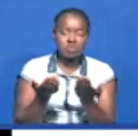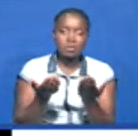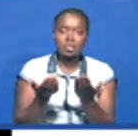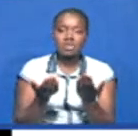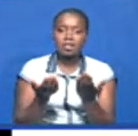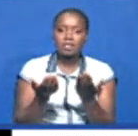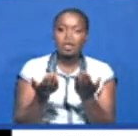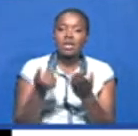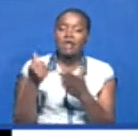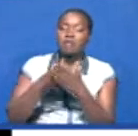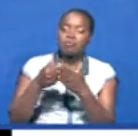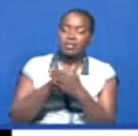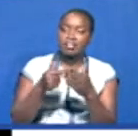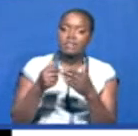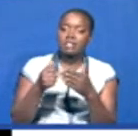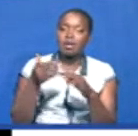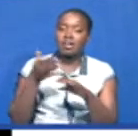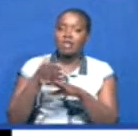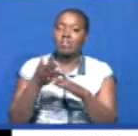fighting counterfeits,